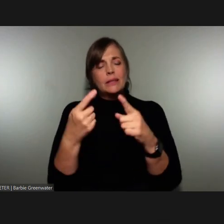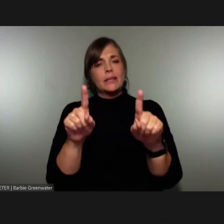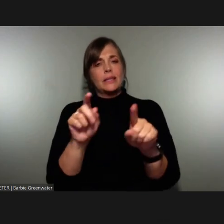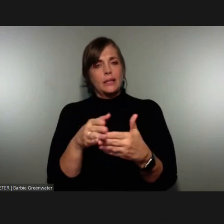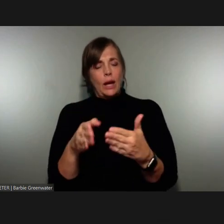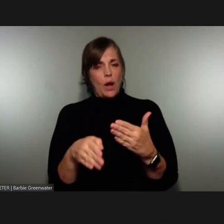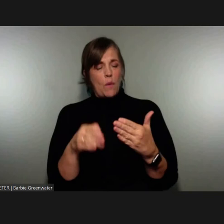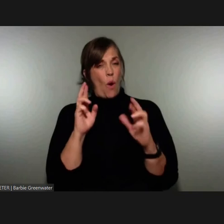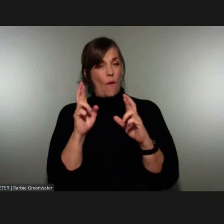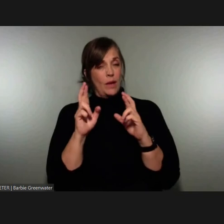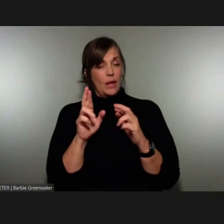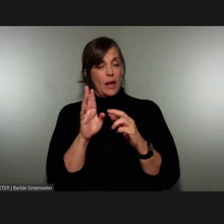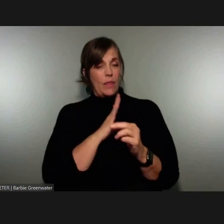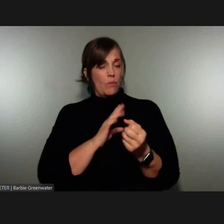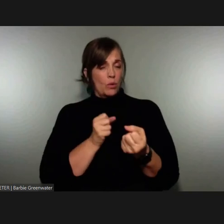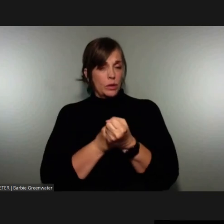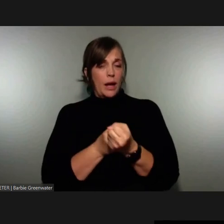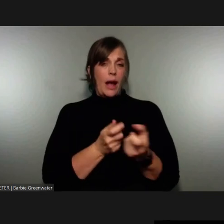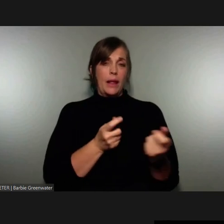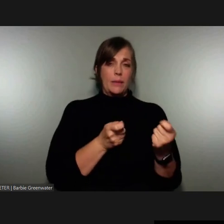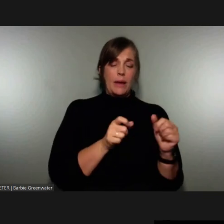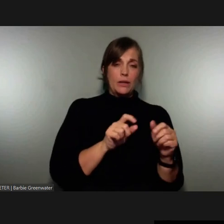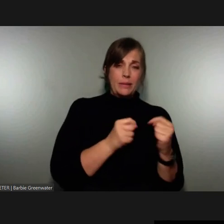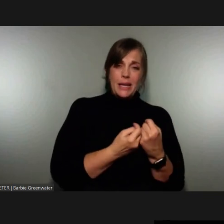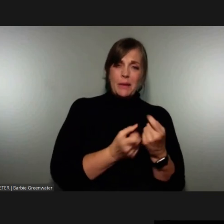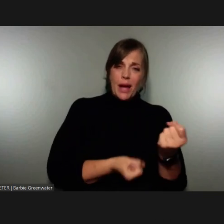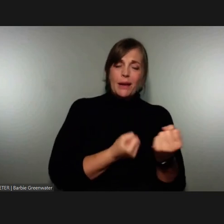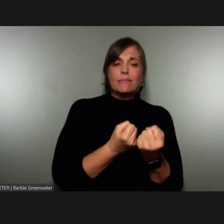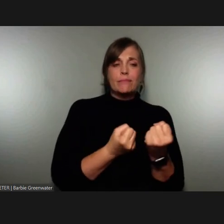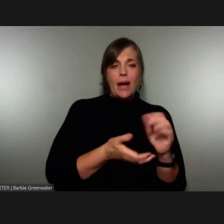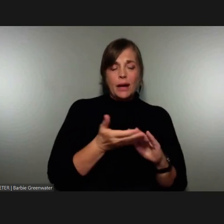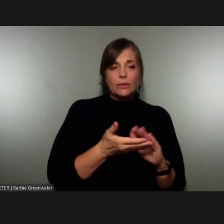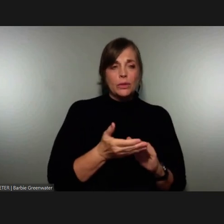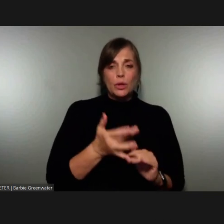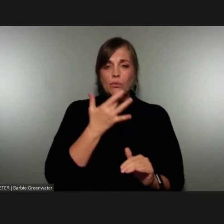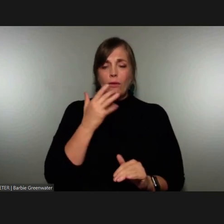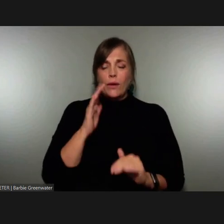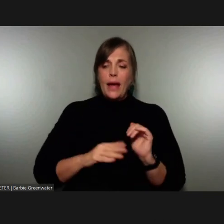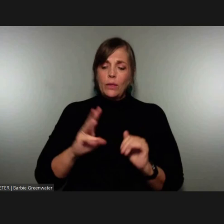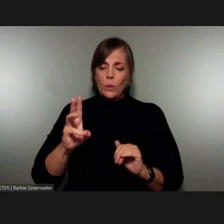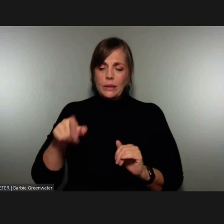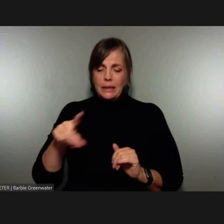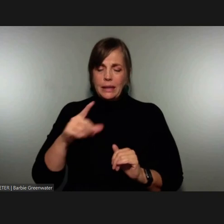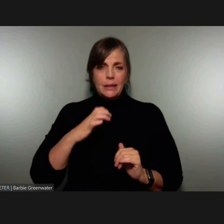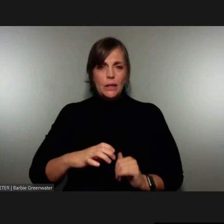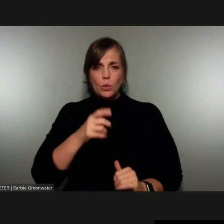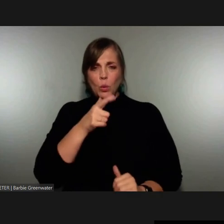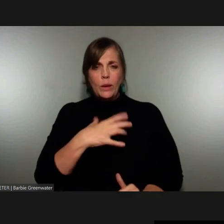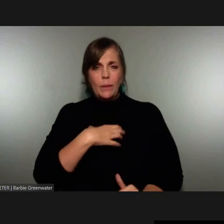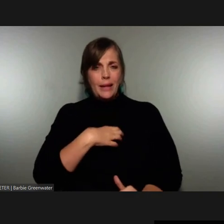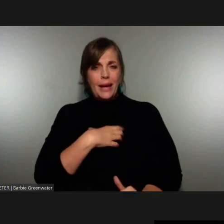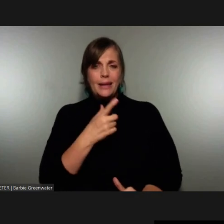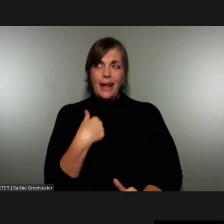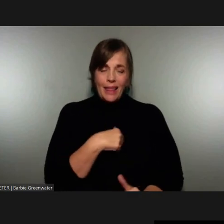to execute. Rather than talking about the 6 customers that might complain, let's talk about the net promoter score of 50 that we